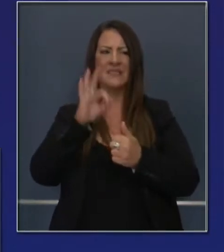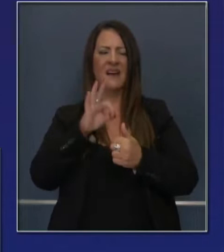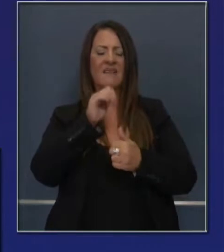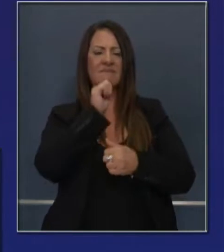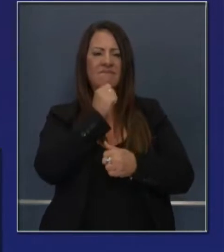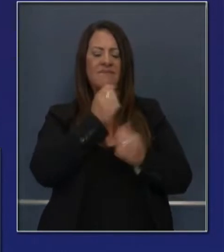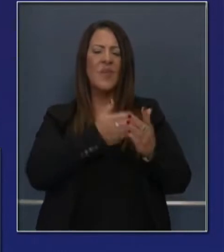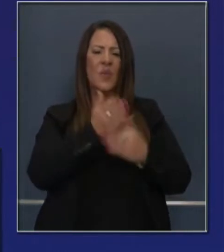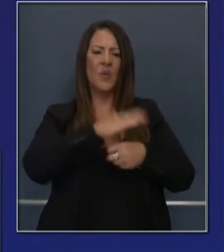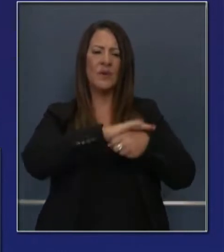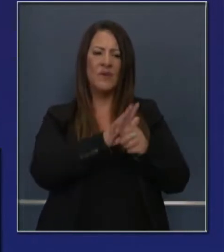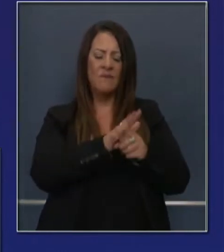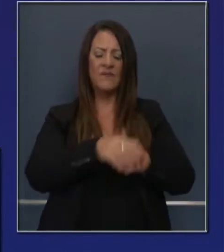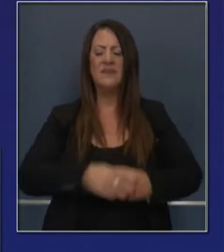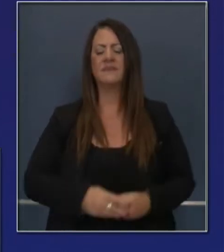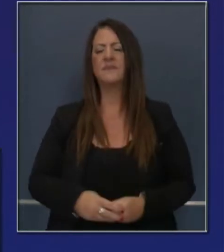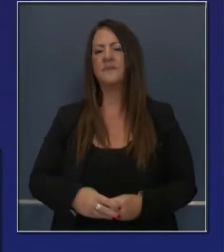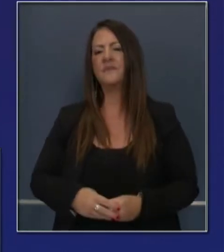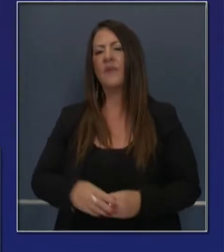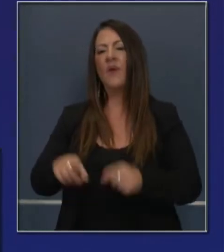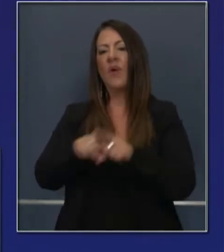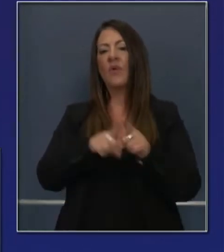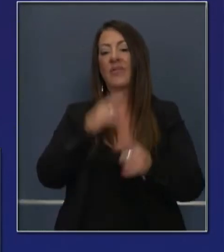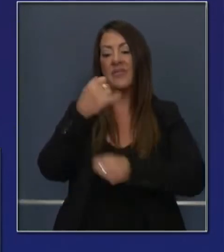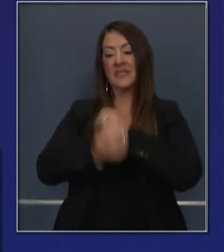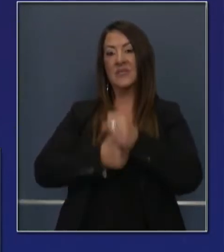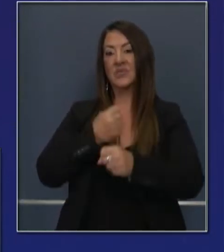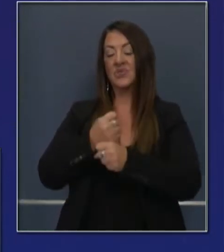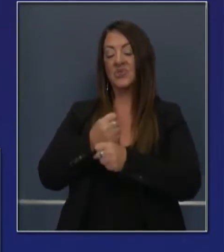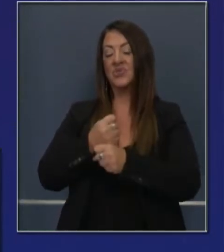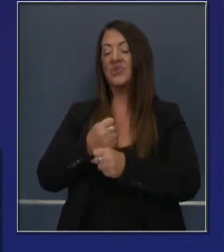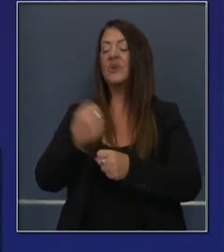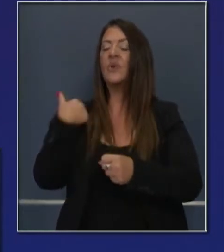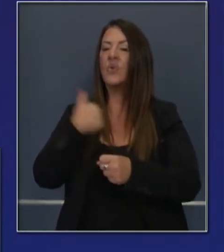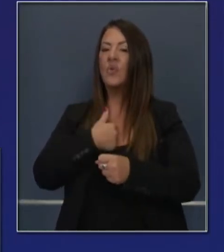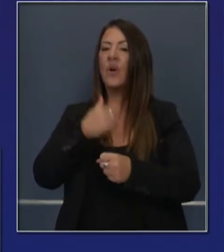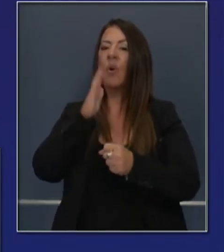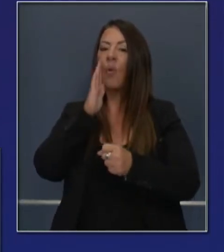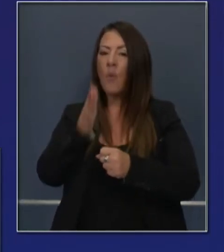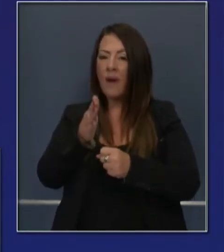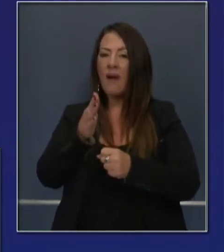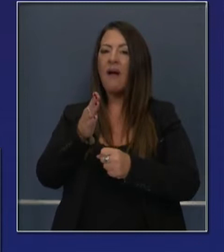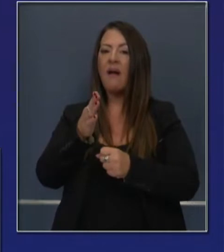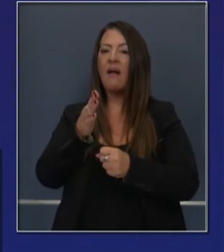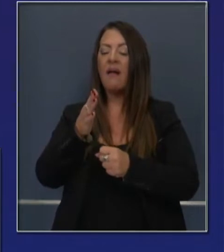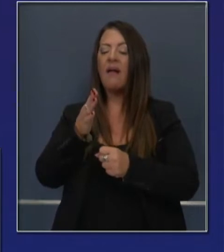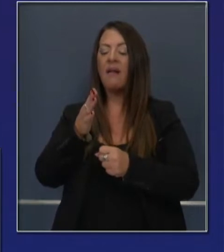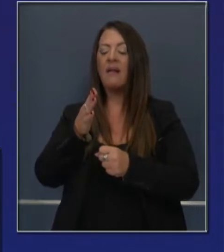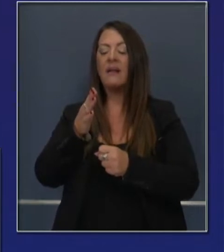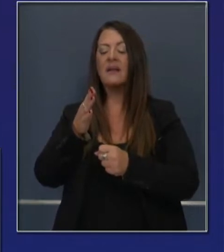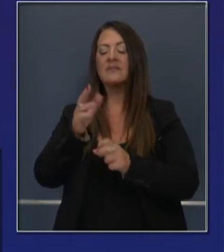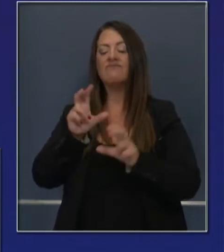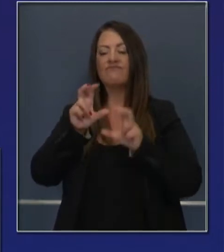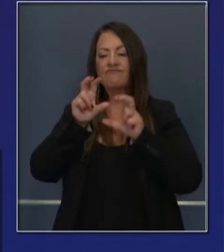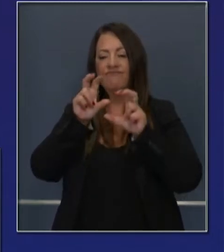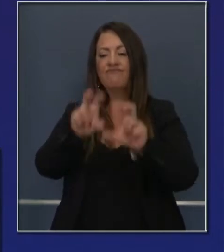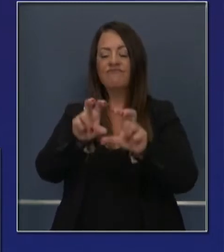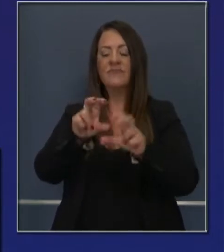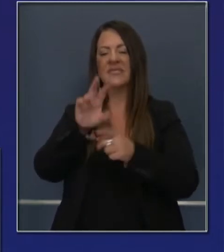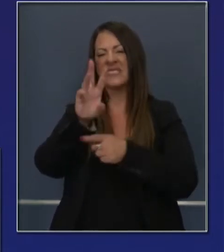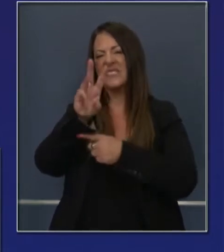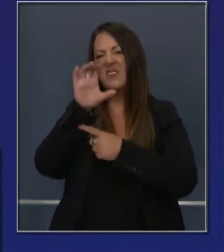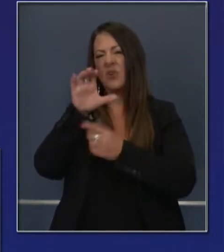also announced efforts this year to put $600 million into a new